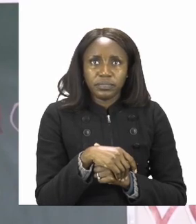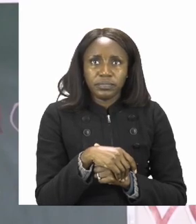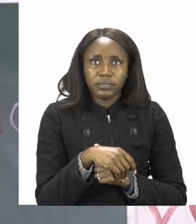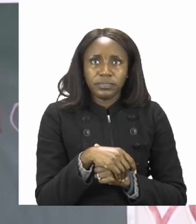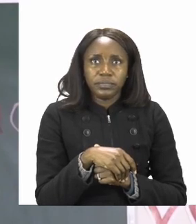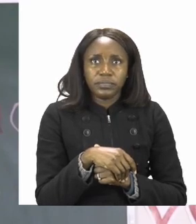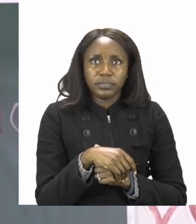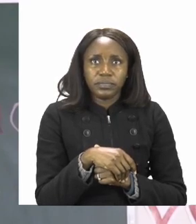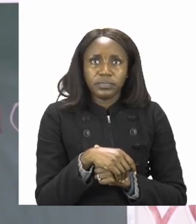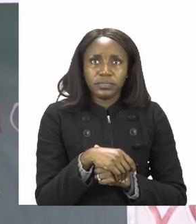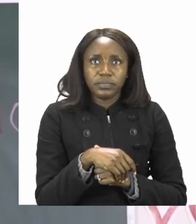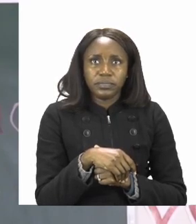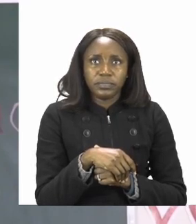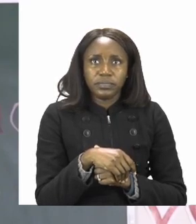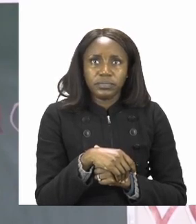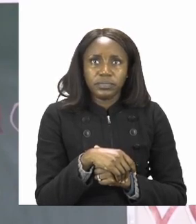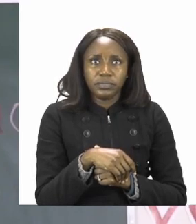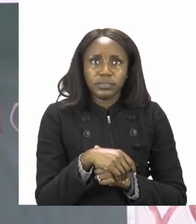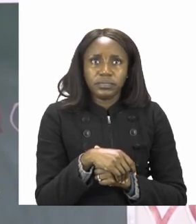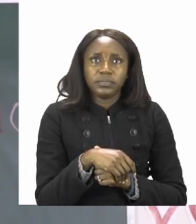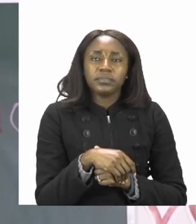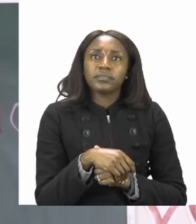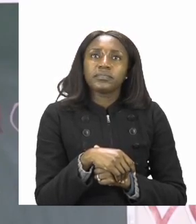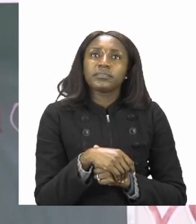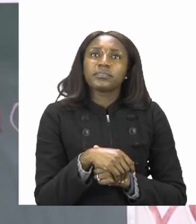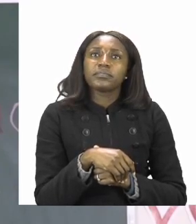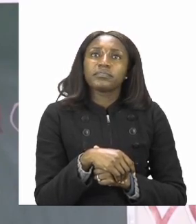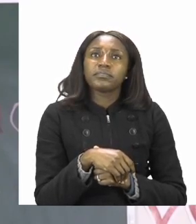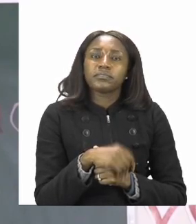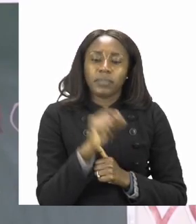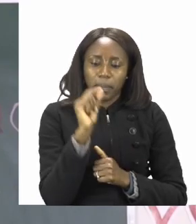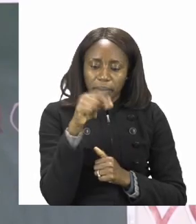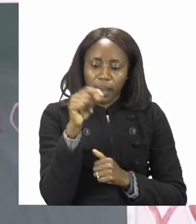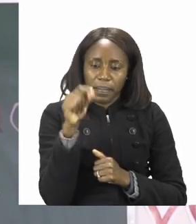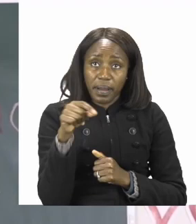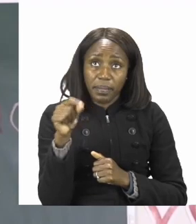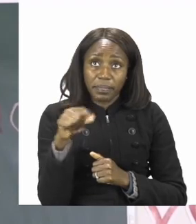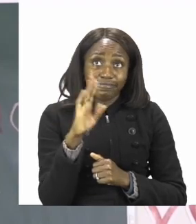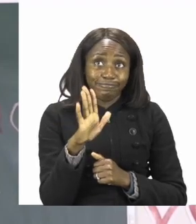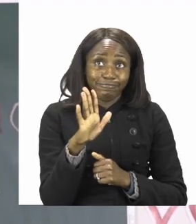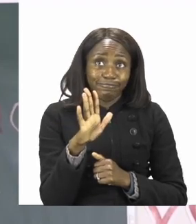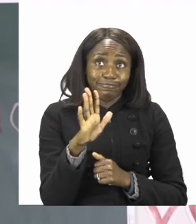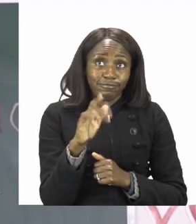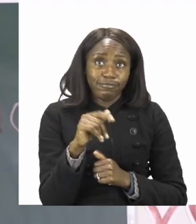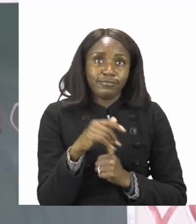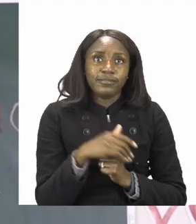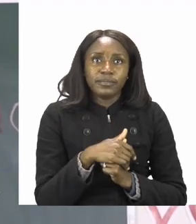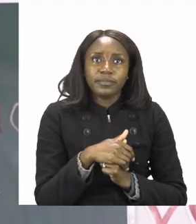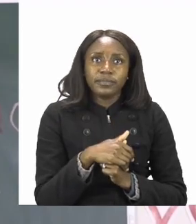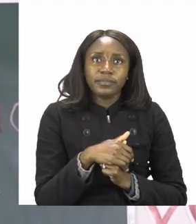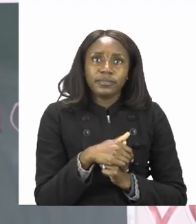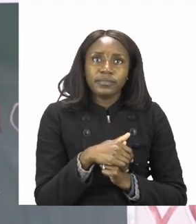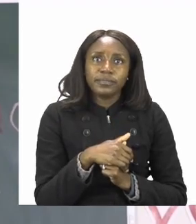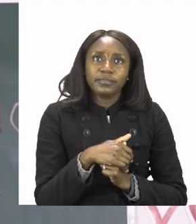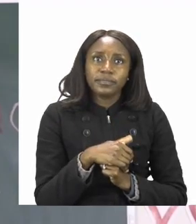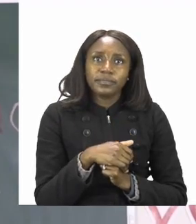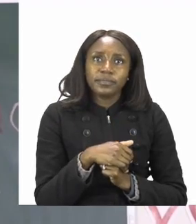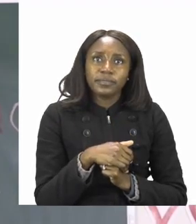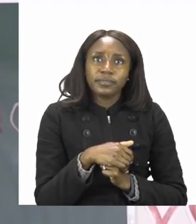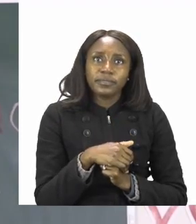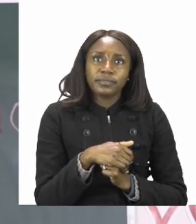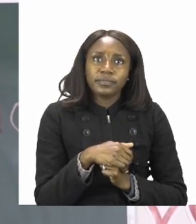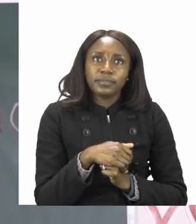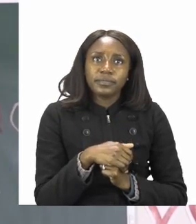4. And then we are saying that each set has 5. We know that our 3 sets